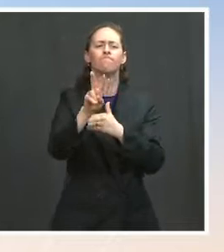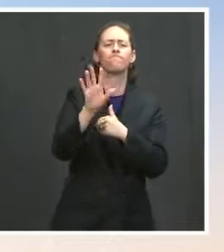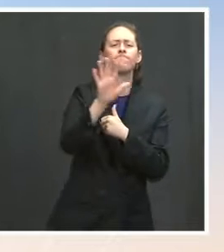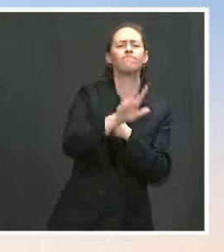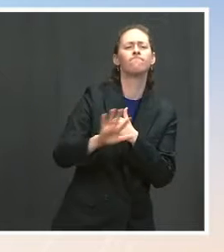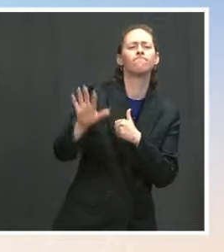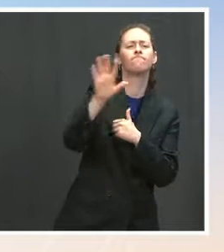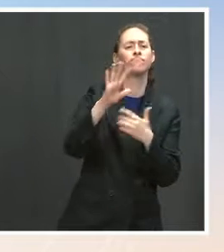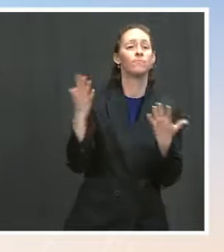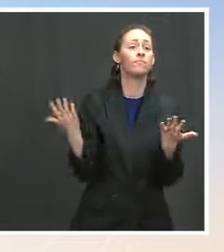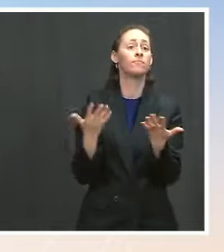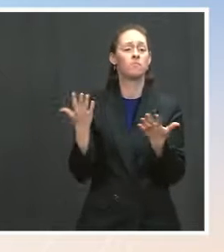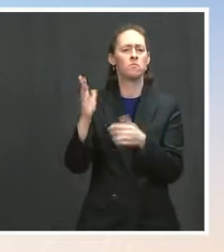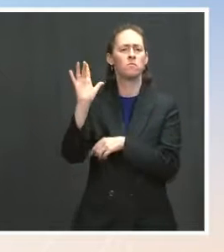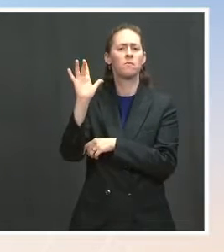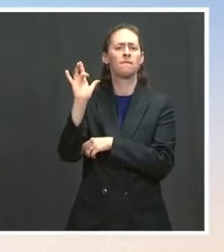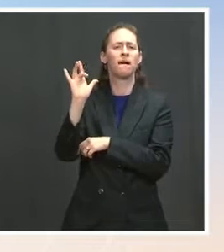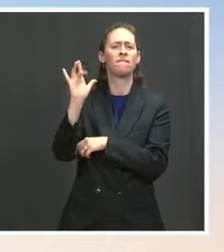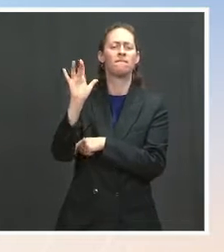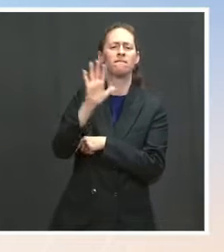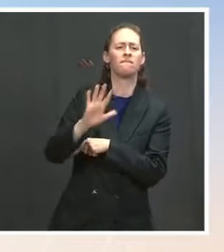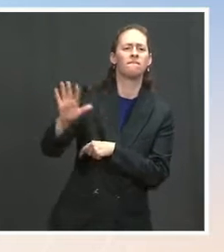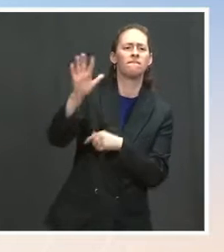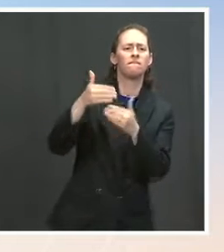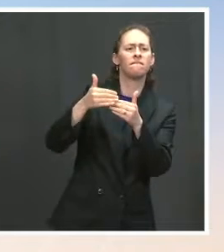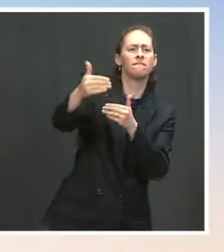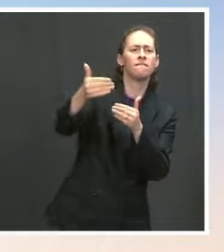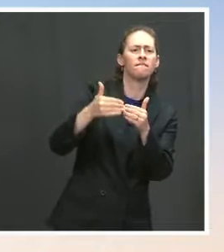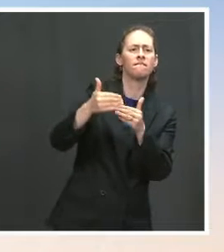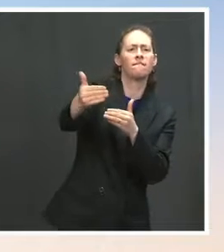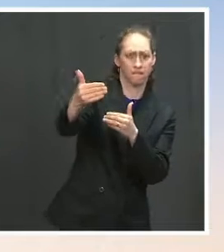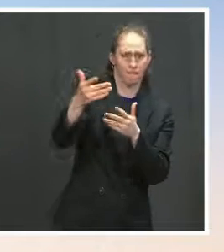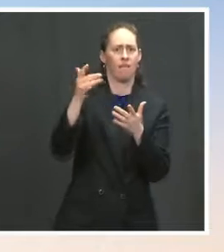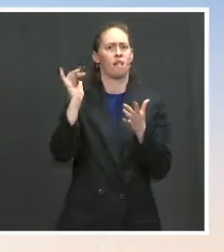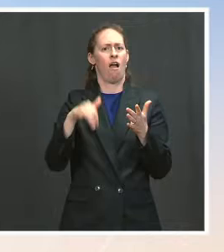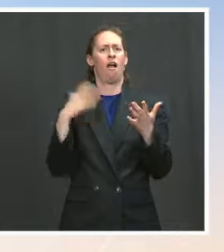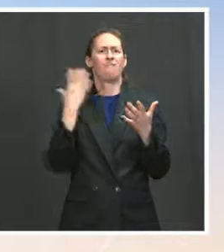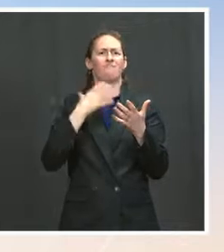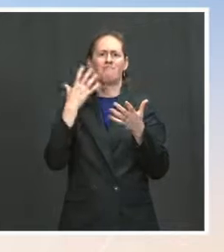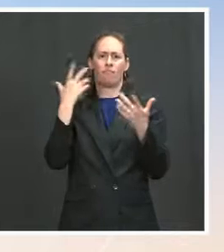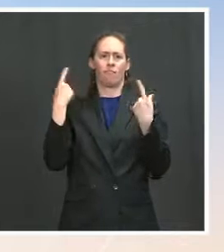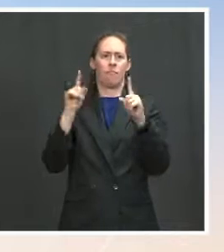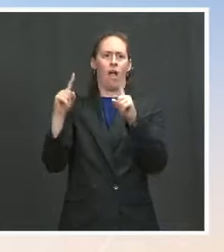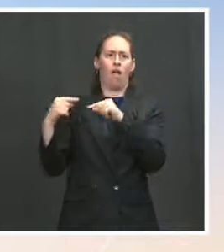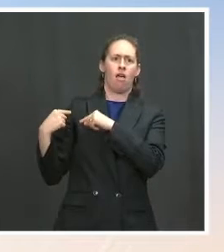manufacturing activity in May was near its highest level in more than 15 years.